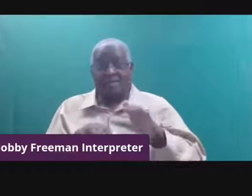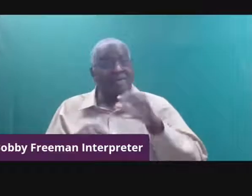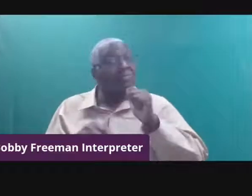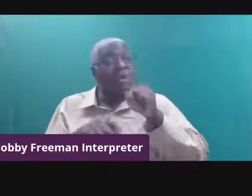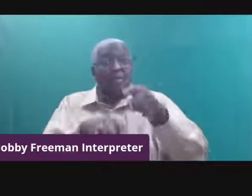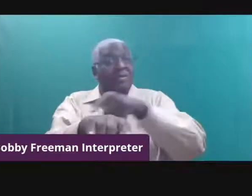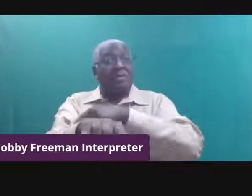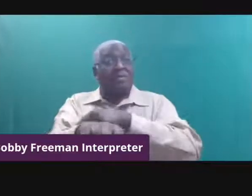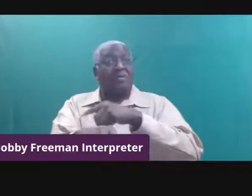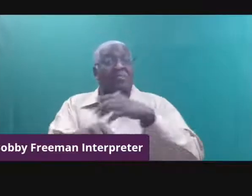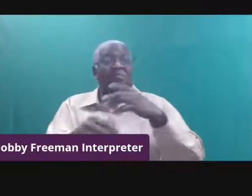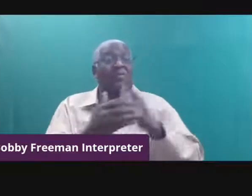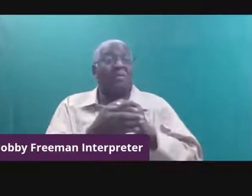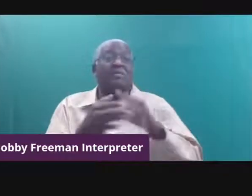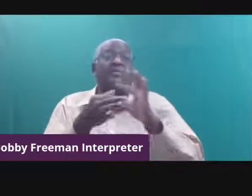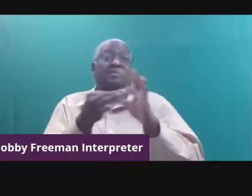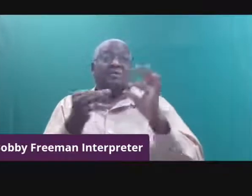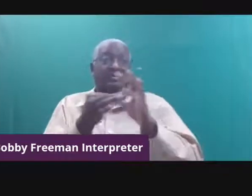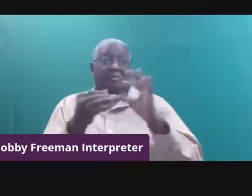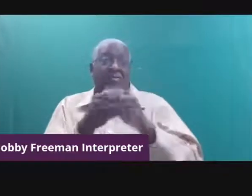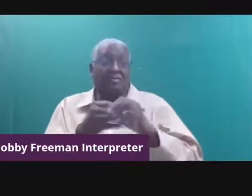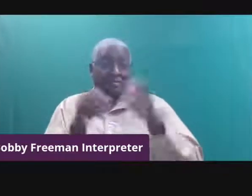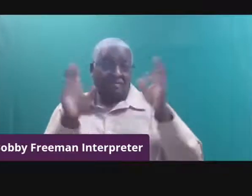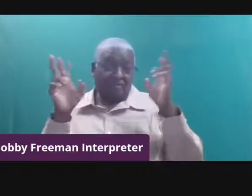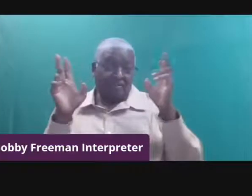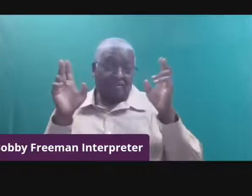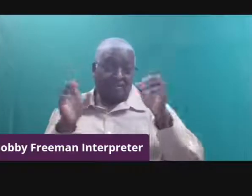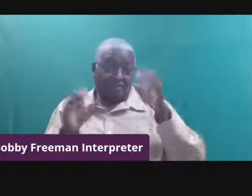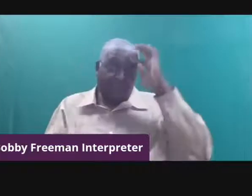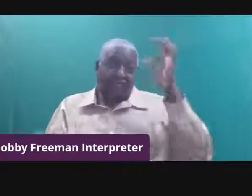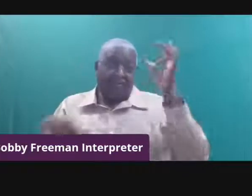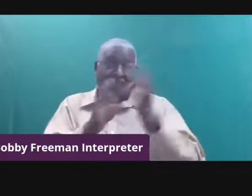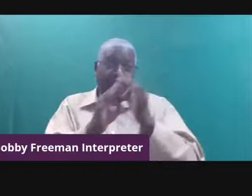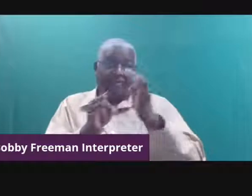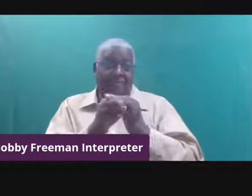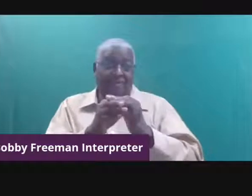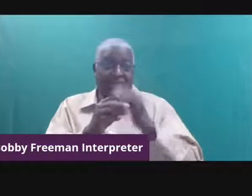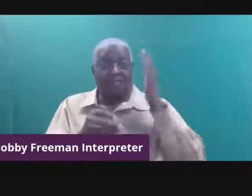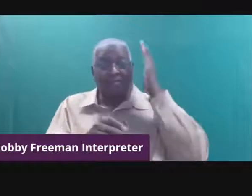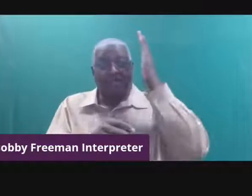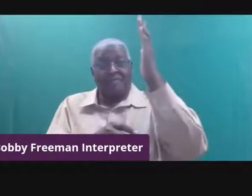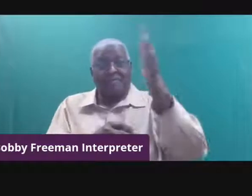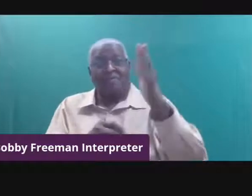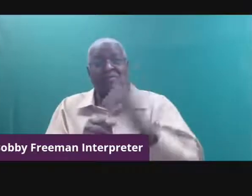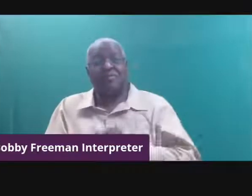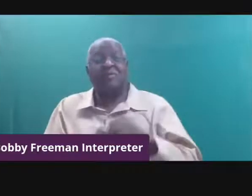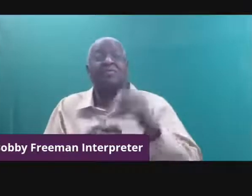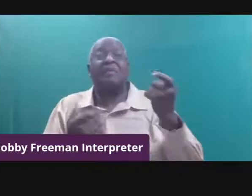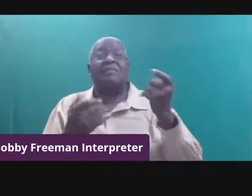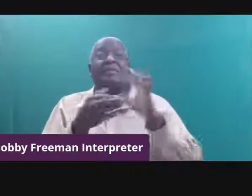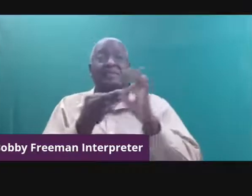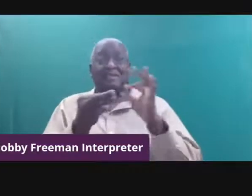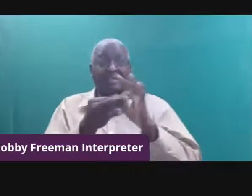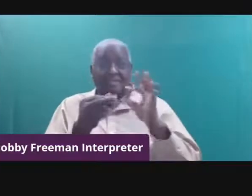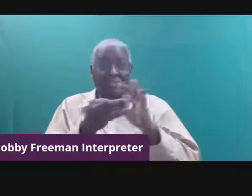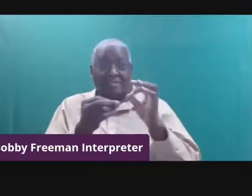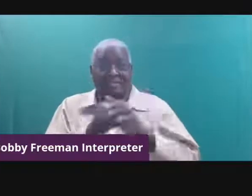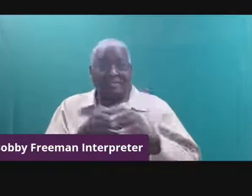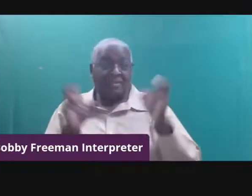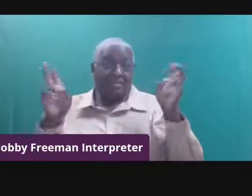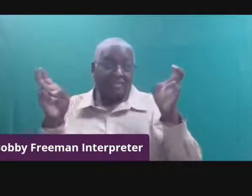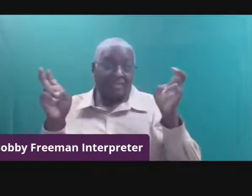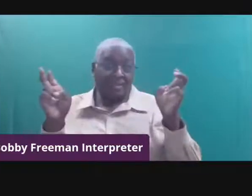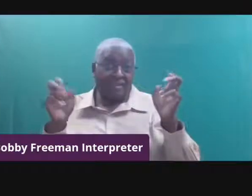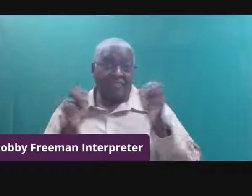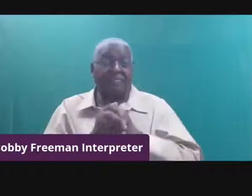in a series for the year called Faith Walking Forward Fearlessly into Our Future. We're in a series or theme for the first